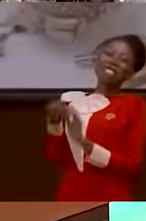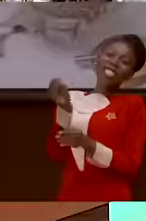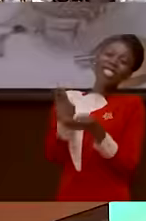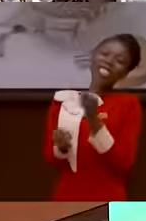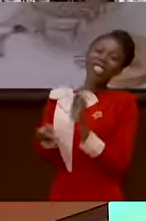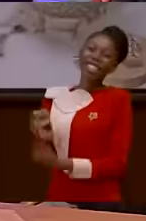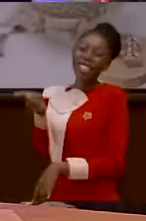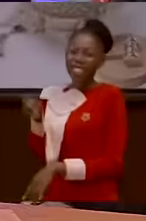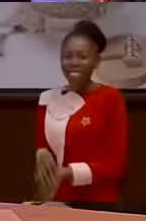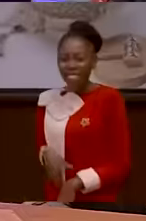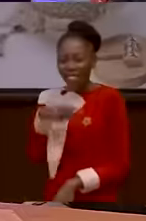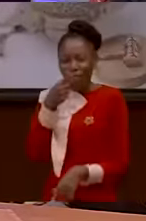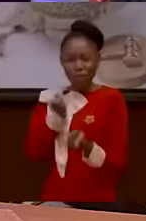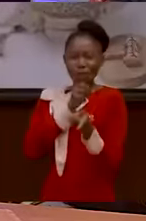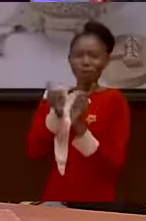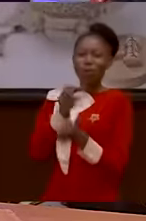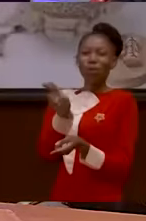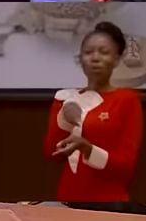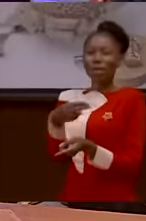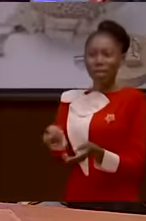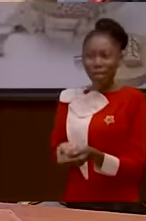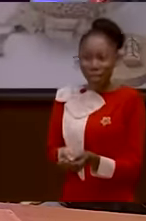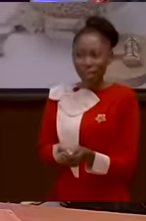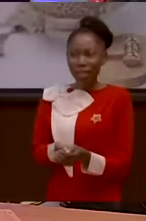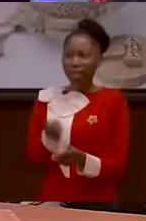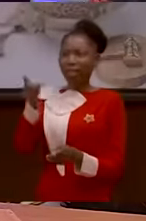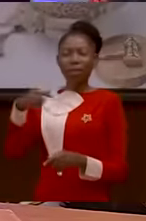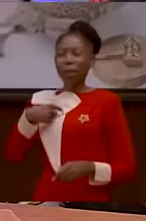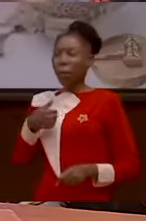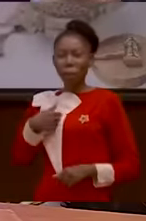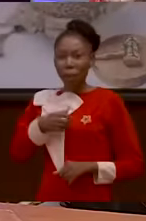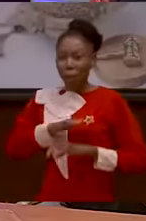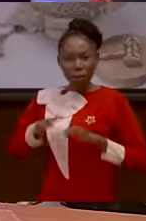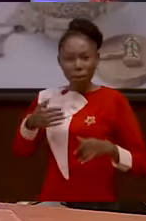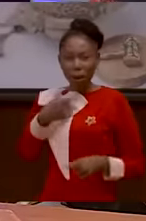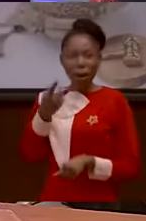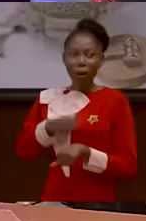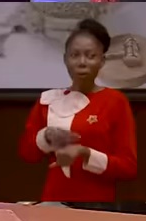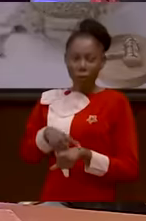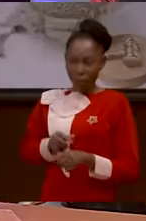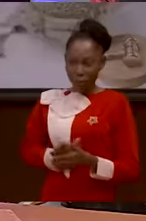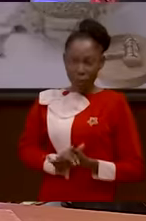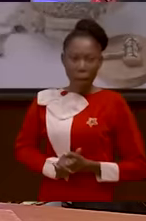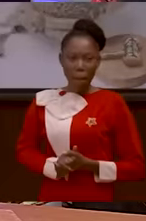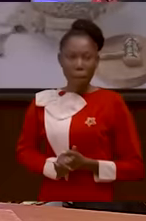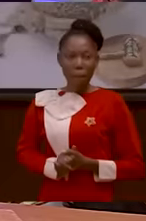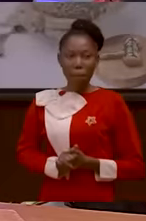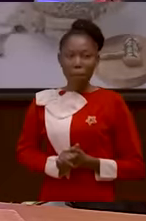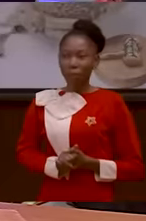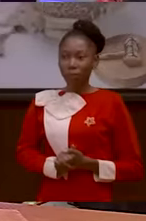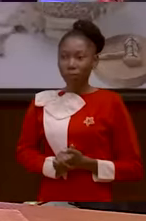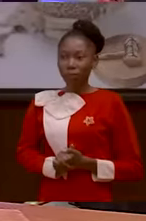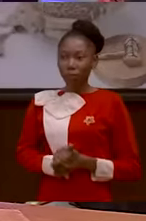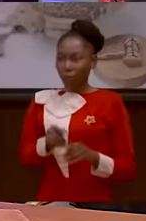my honor. You're just talking nonsense because it's all story. I don't have time for all this one you are saying. I don't have time for it. Did you say that? My Honor. Did you say